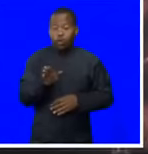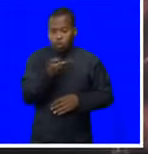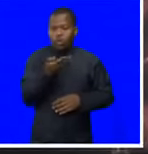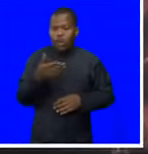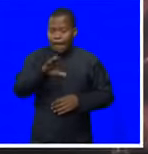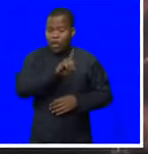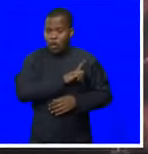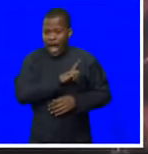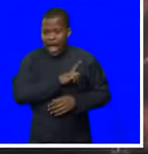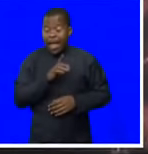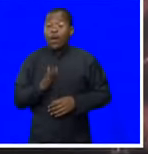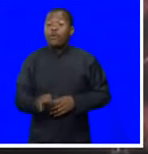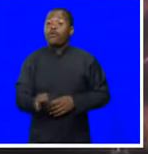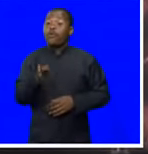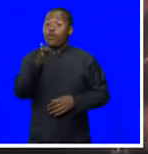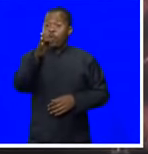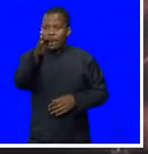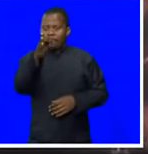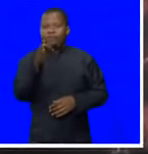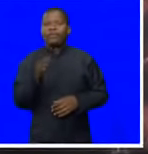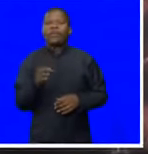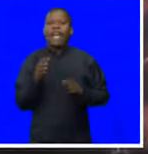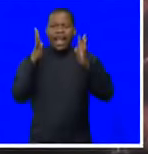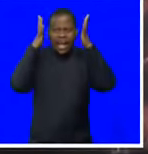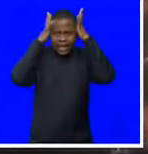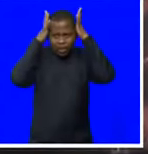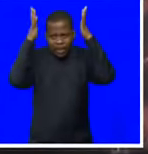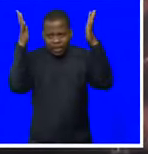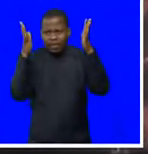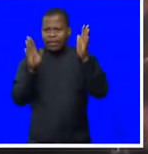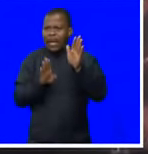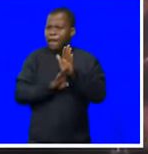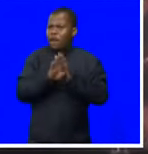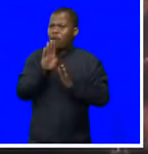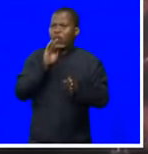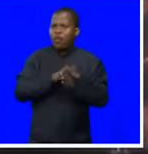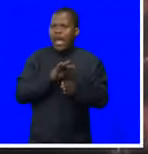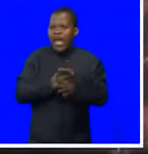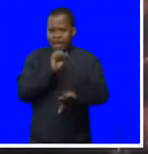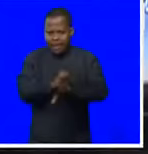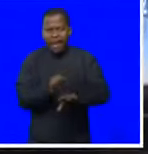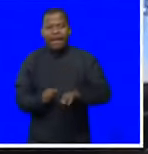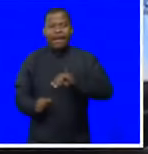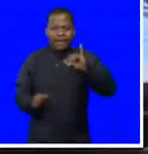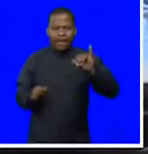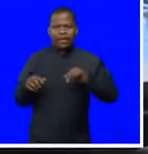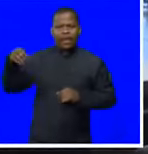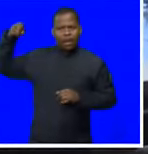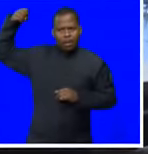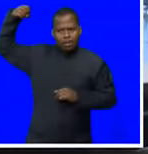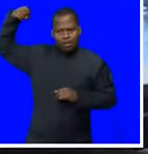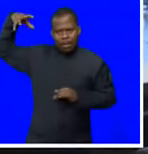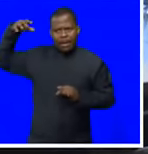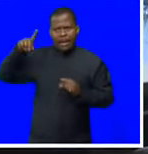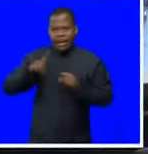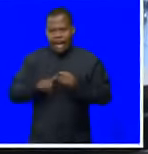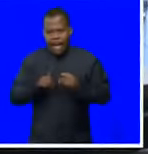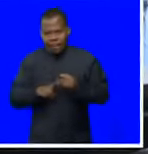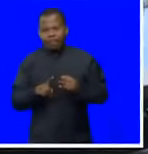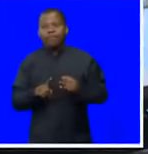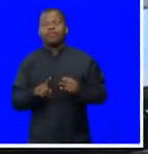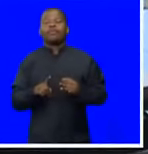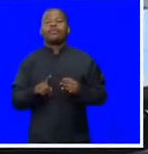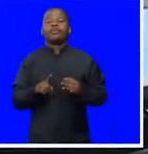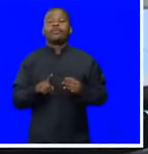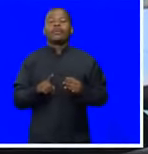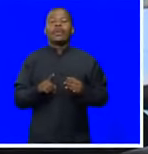nelikhambi which will ensure ukuthi le live continues to have access ku power ane economy niyati ukuthi ikhona